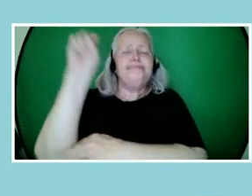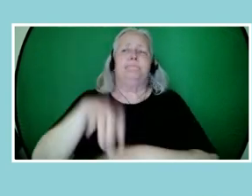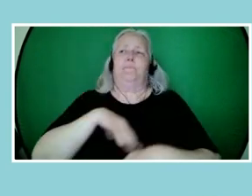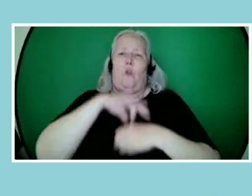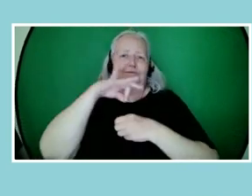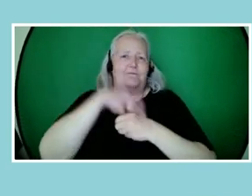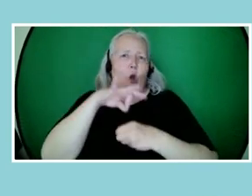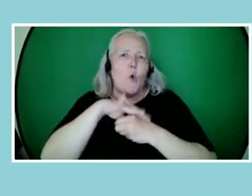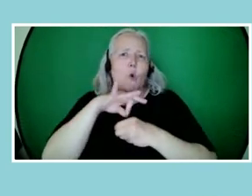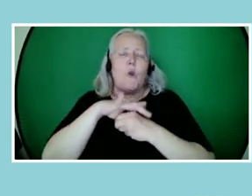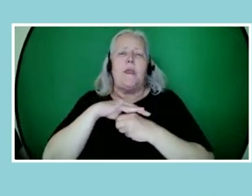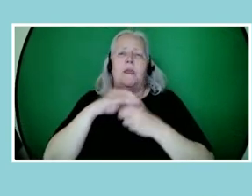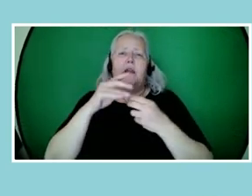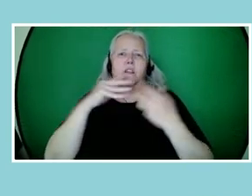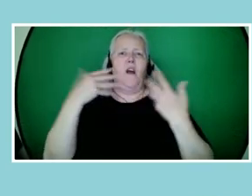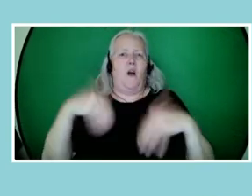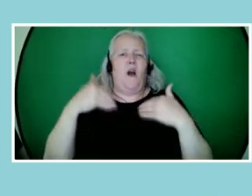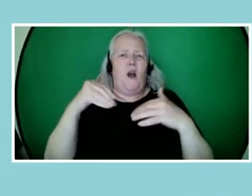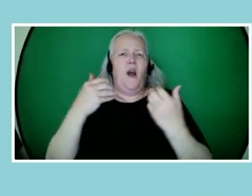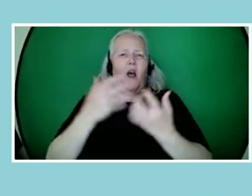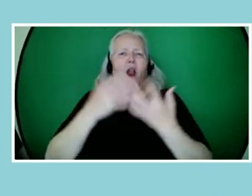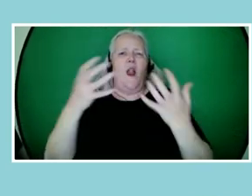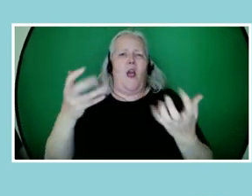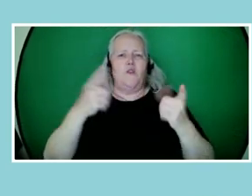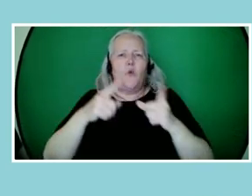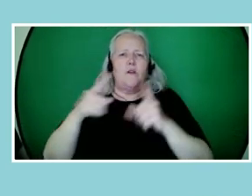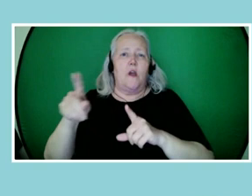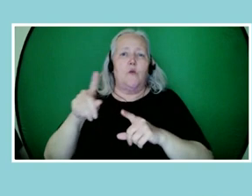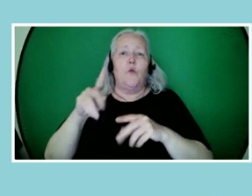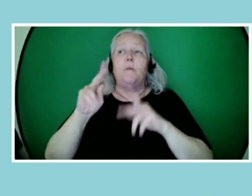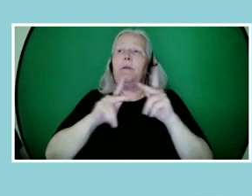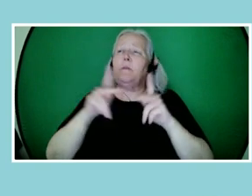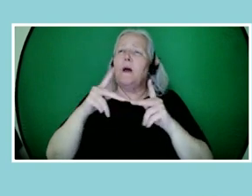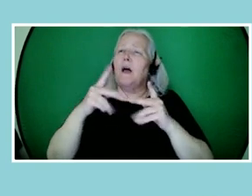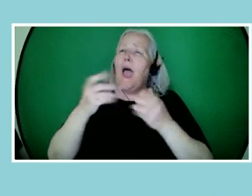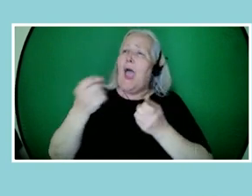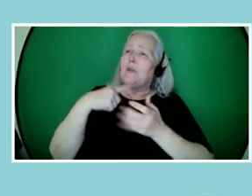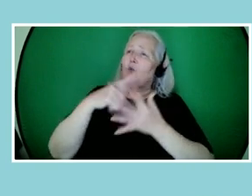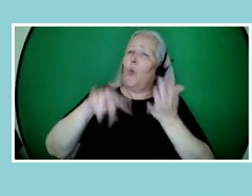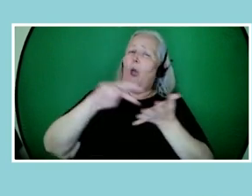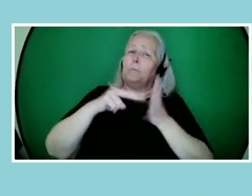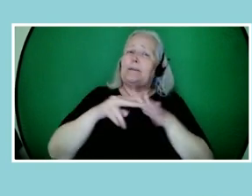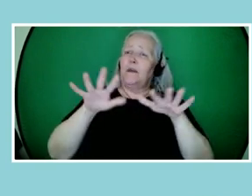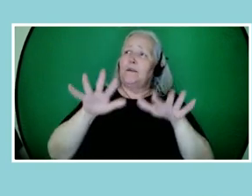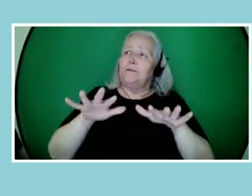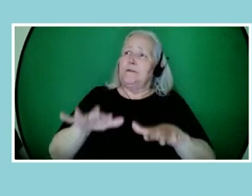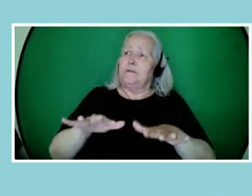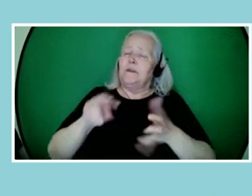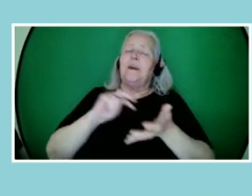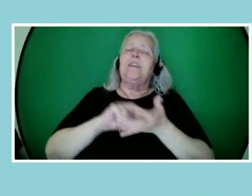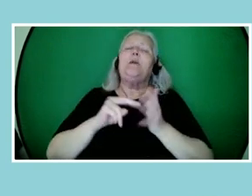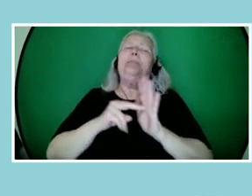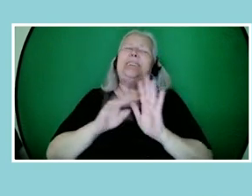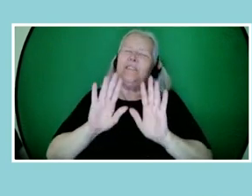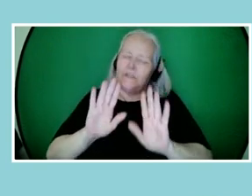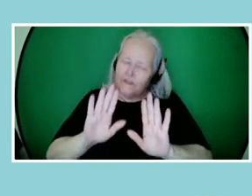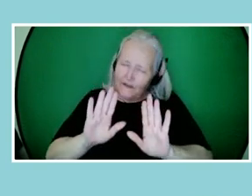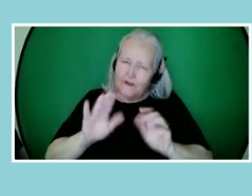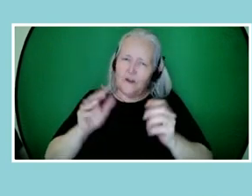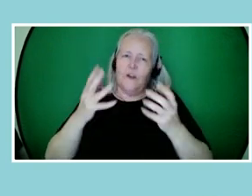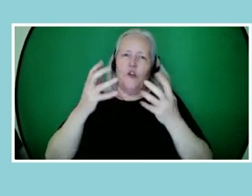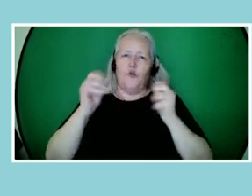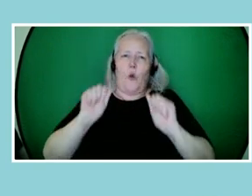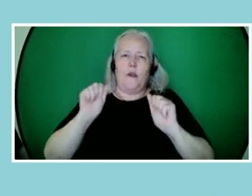me what de-escalation is, I like to say that it's prevention. It's being able to see and absorb